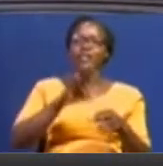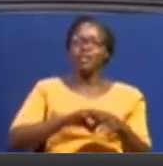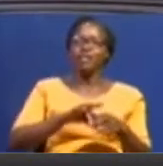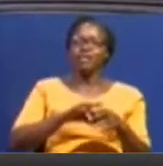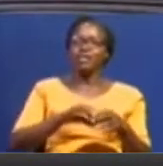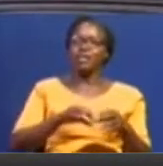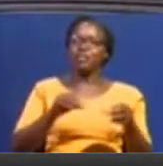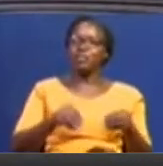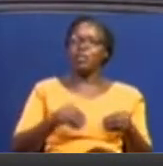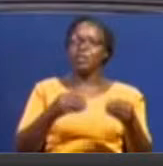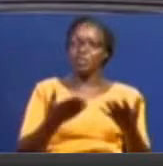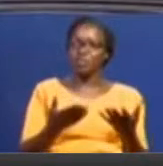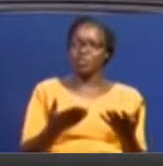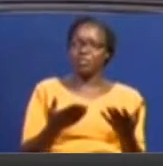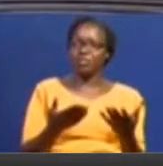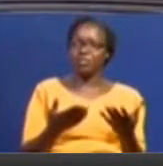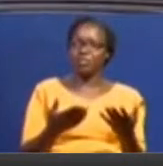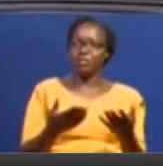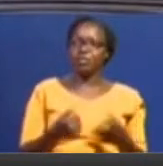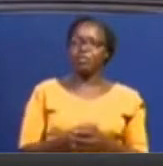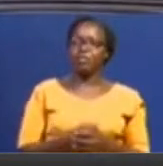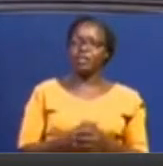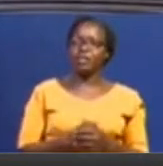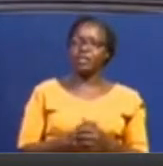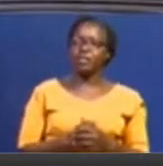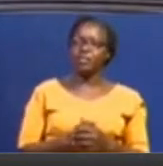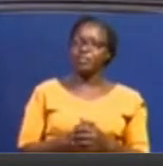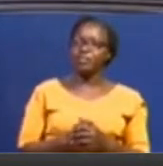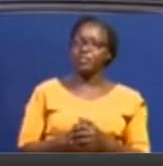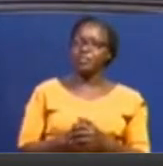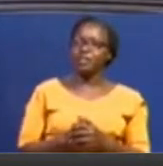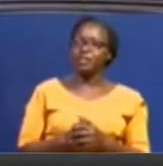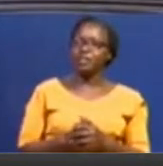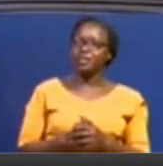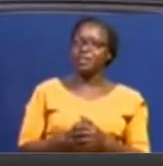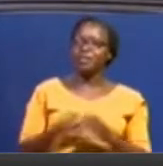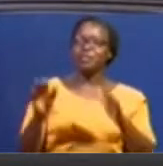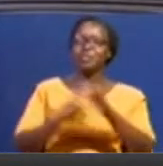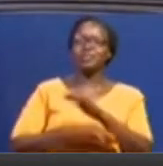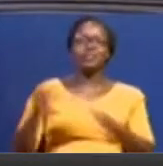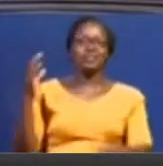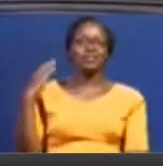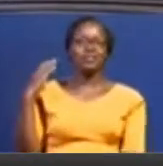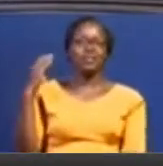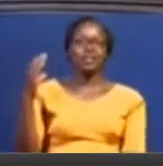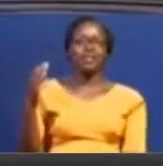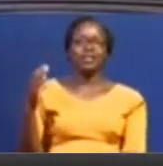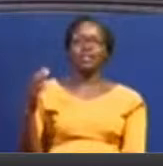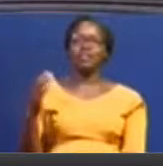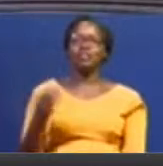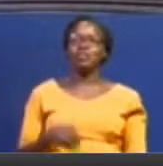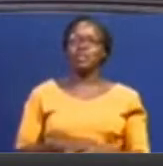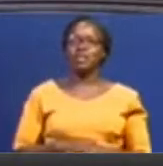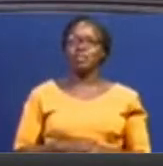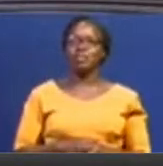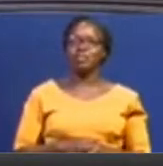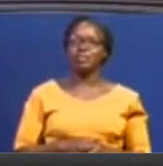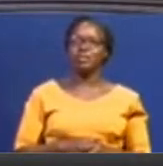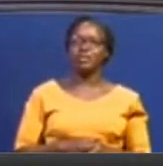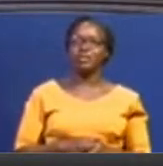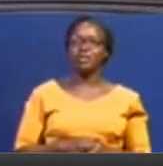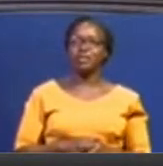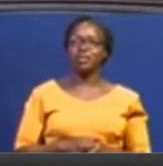totality. You remember the mathematical error by the vice chair. And therefore,